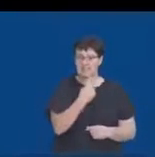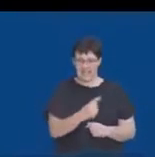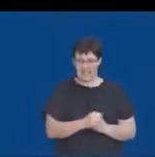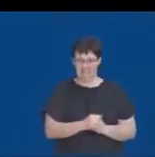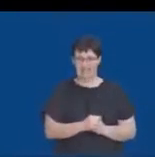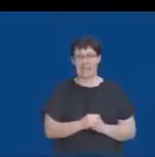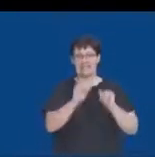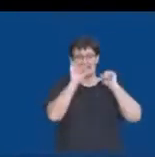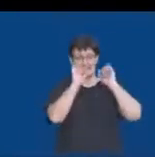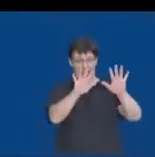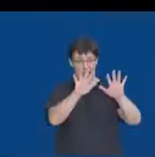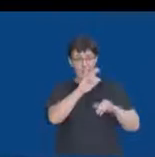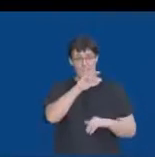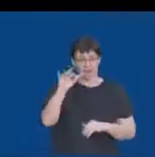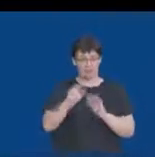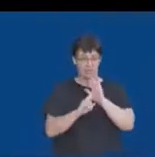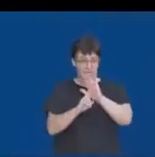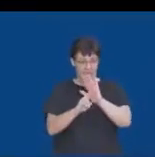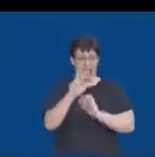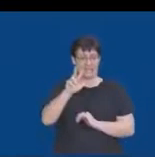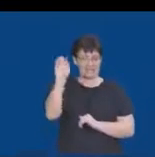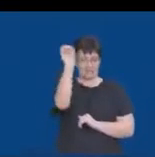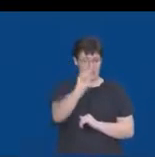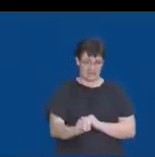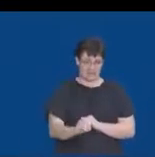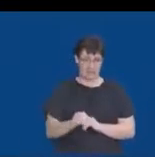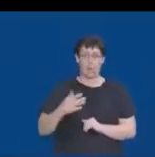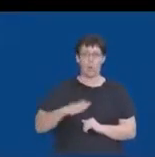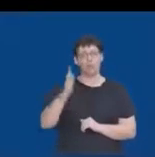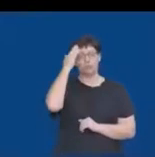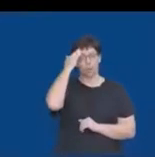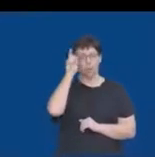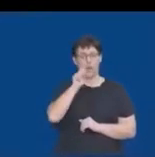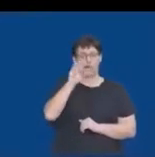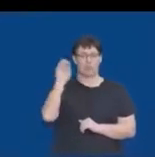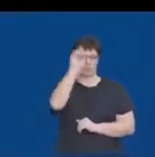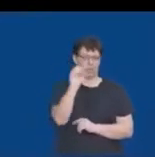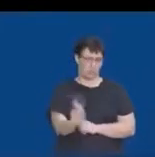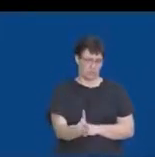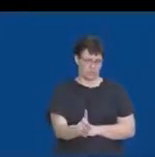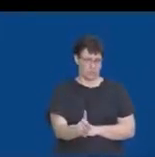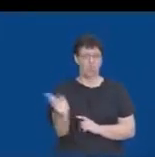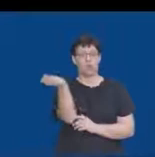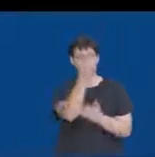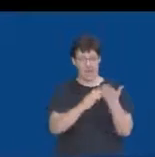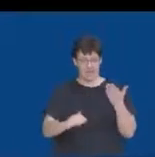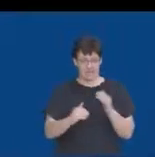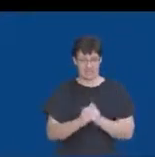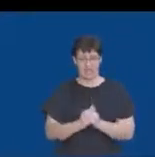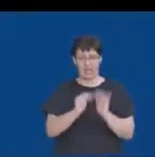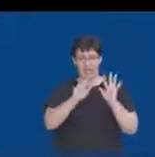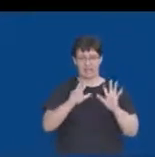out 10 million represented 80%, and he wanted to know what 100% was. So he divided